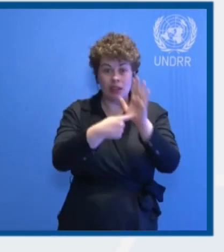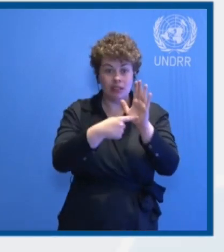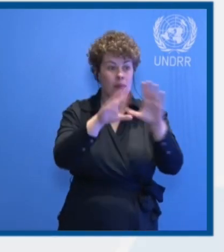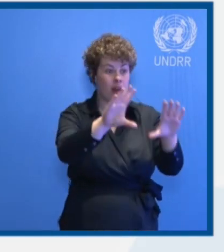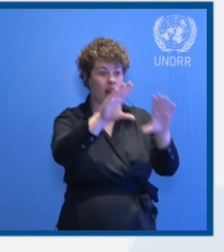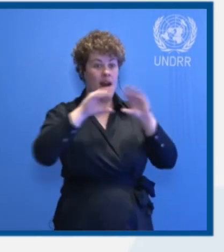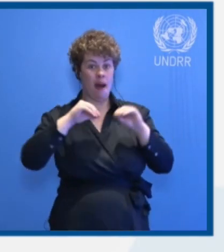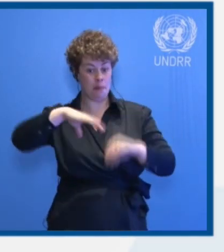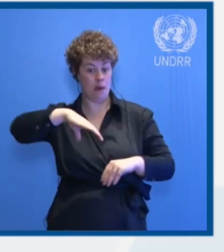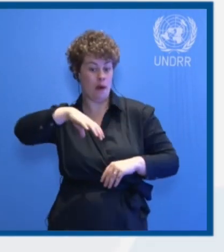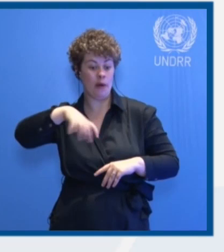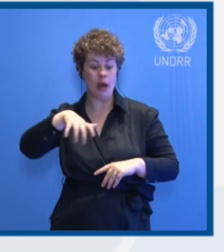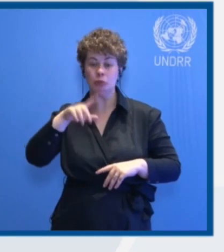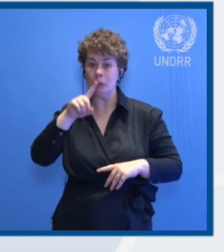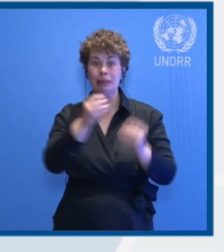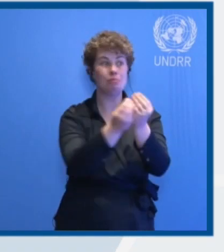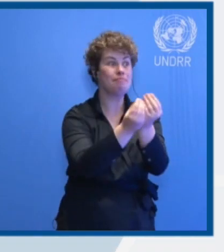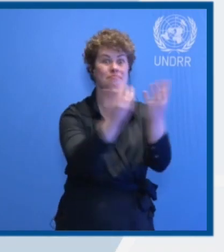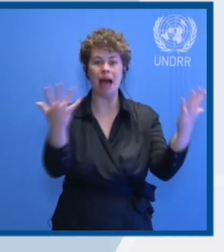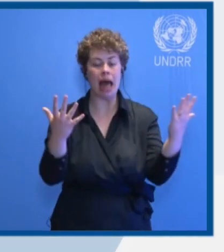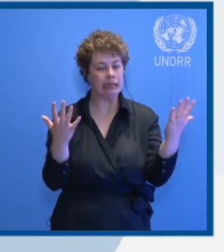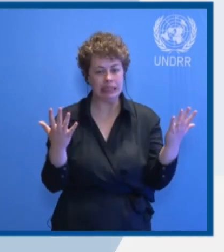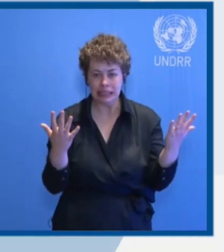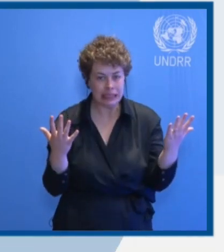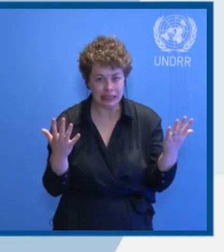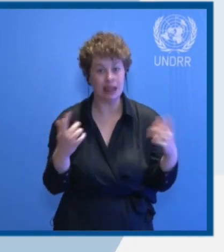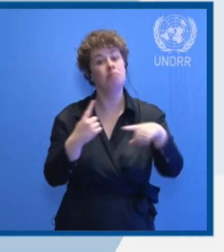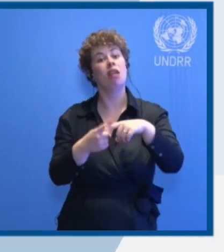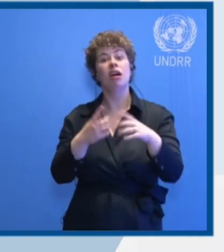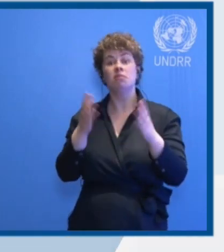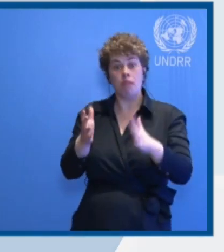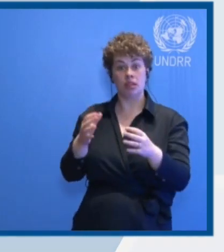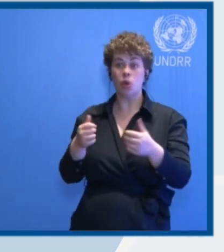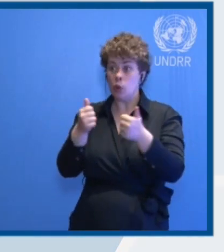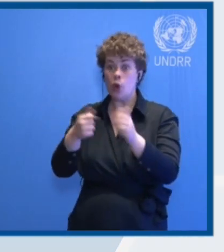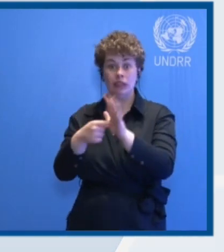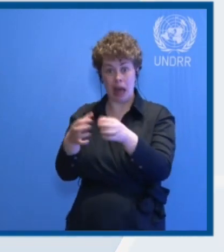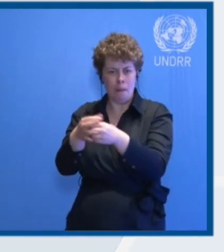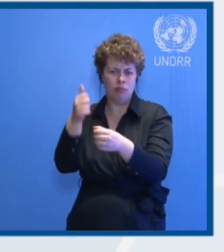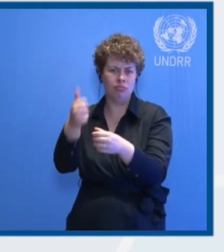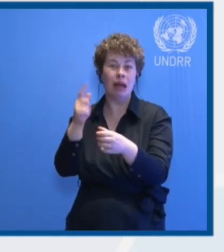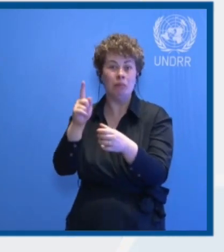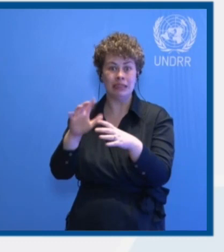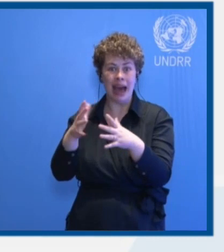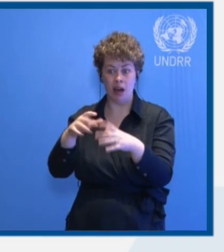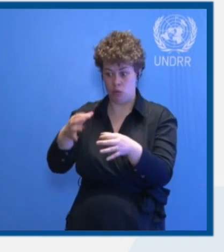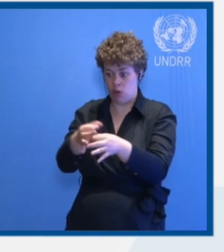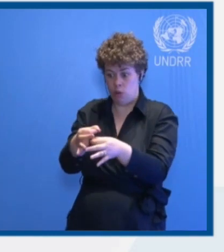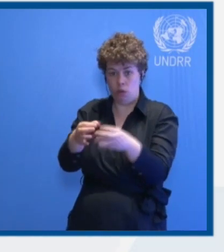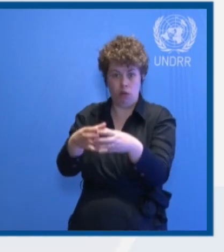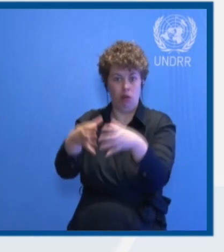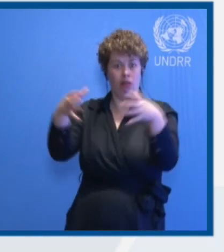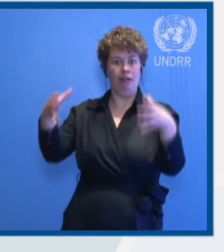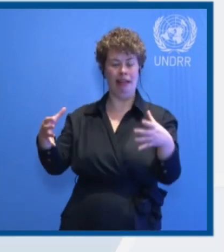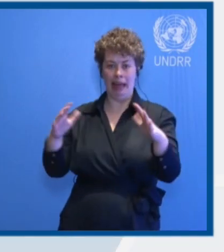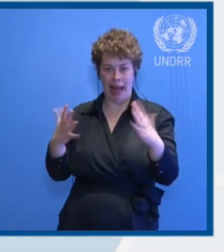attract private sector funding, which requires scale, and also other de-risking